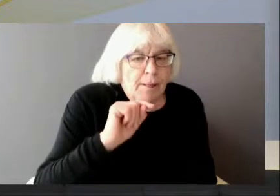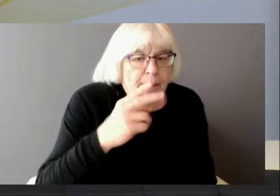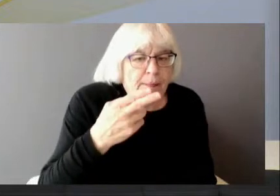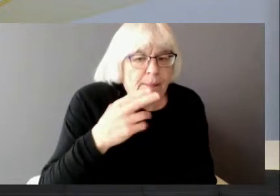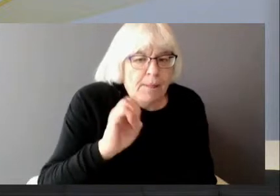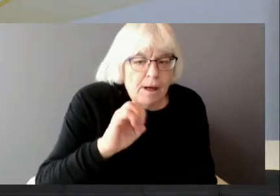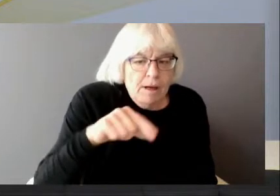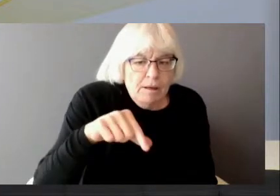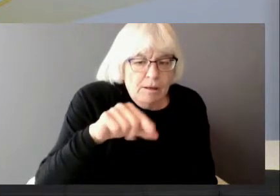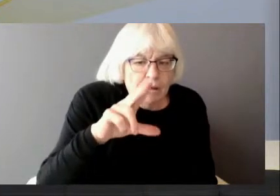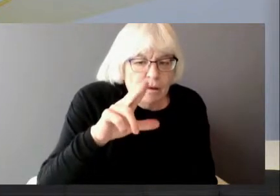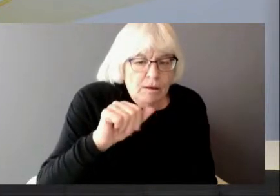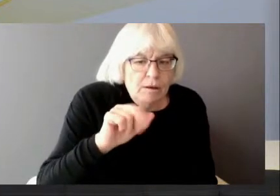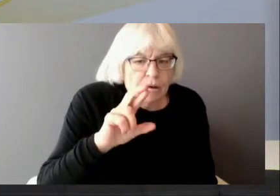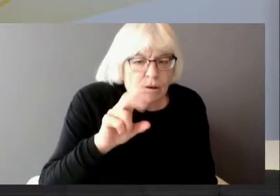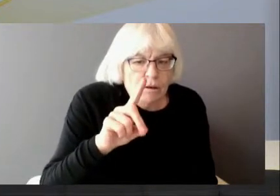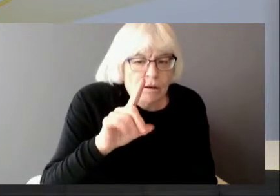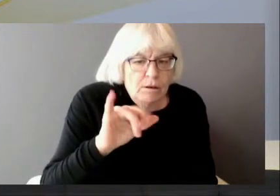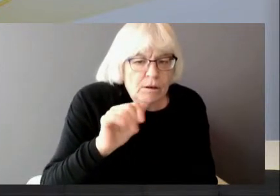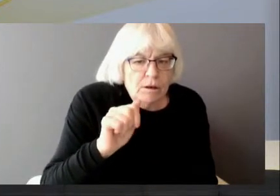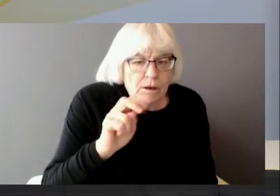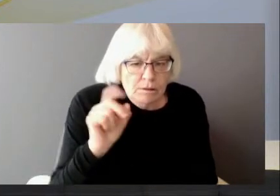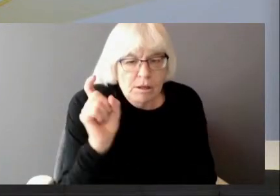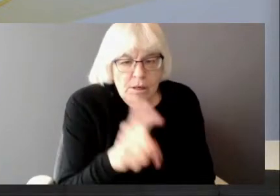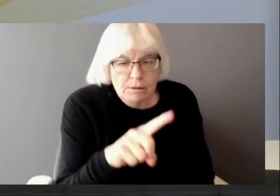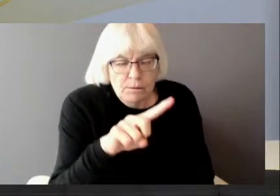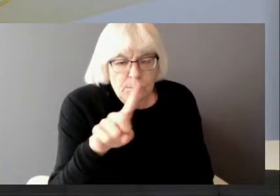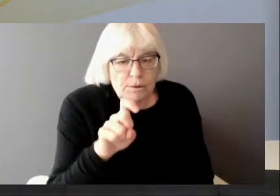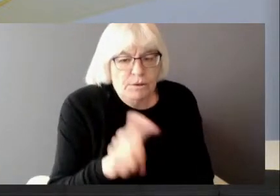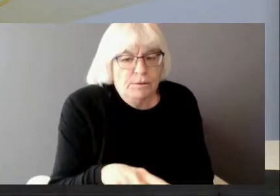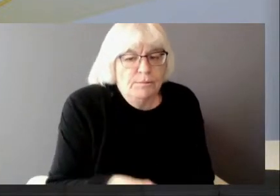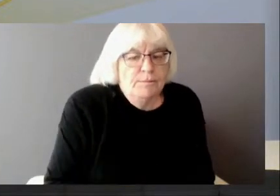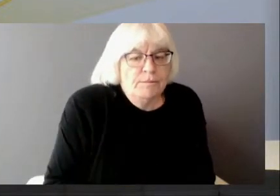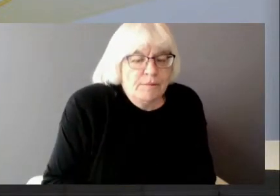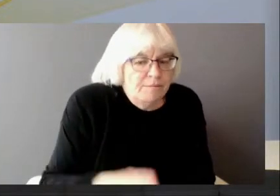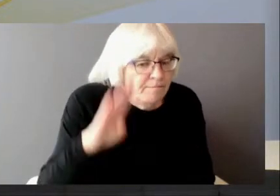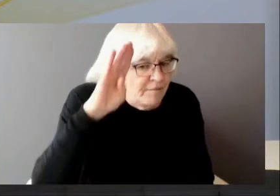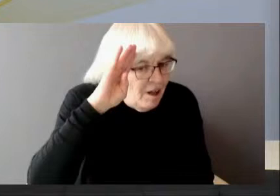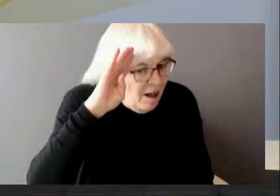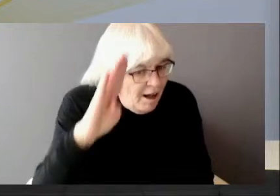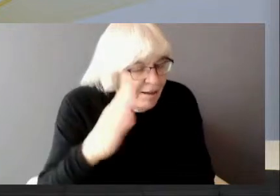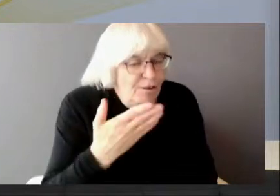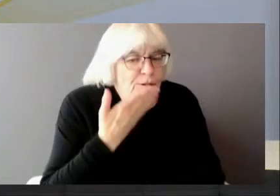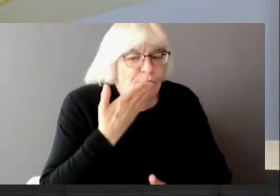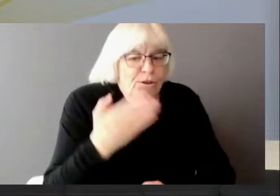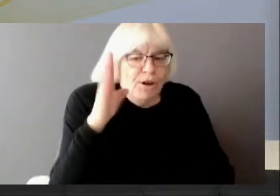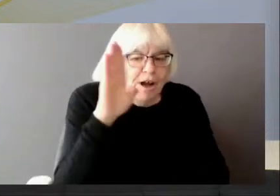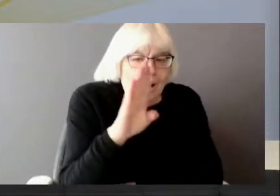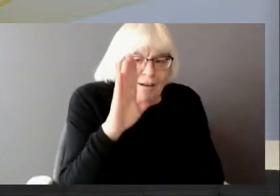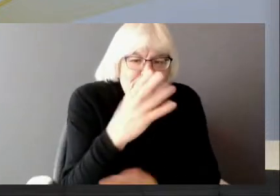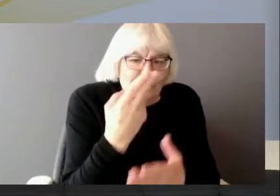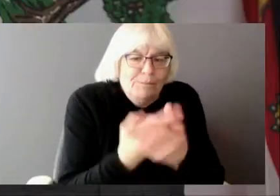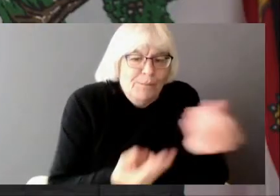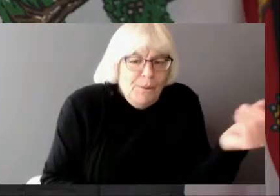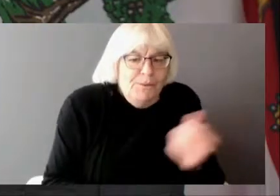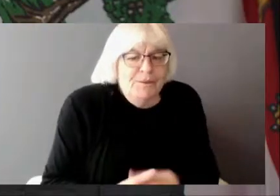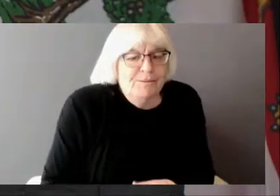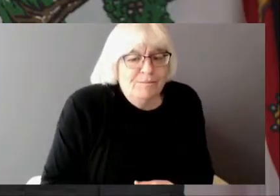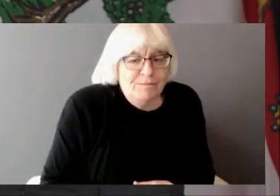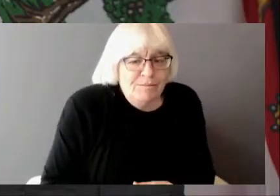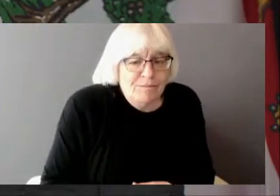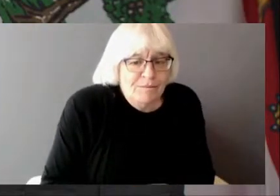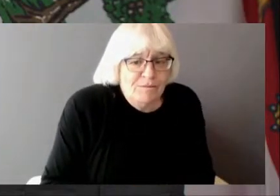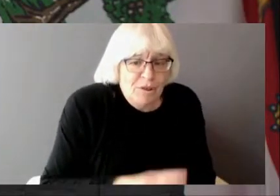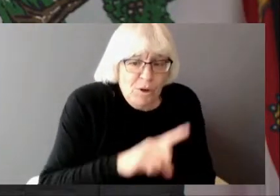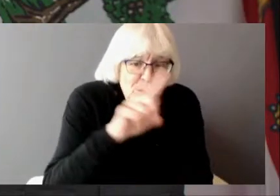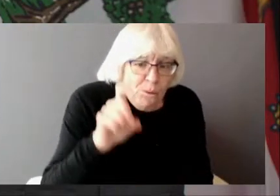Hi. Good afternoon to you both. I guess this next question for Ms. Dowling. Apologies if I've missed